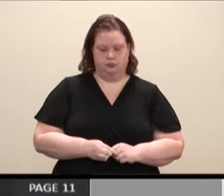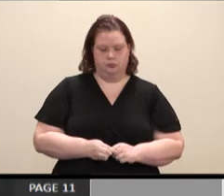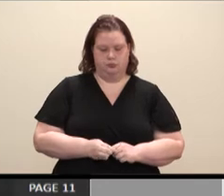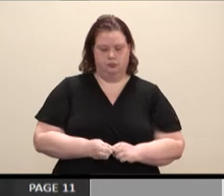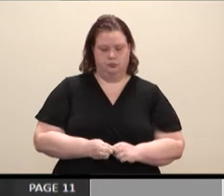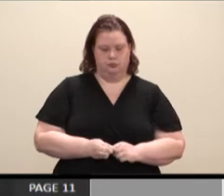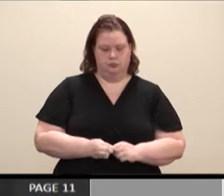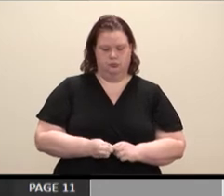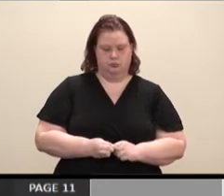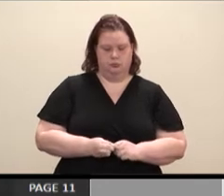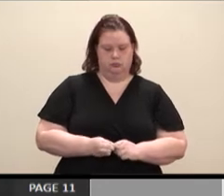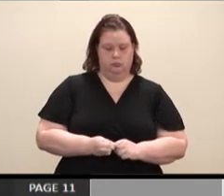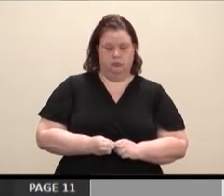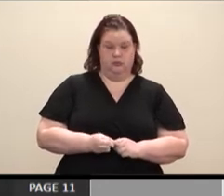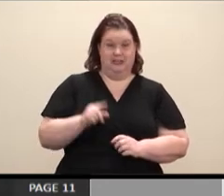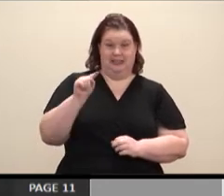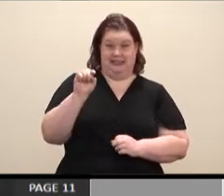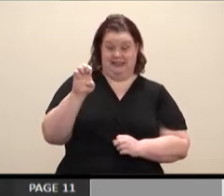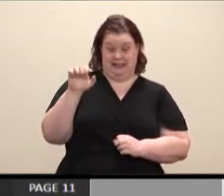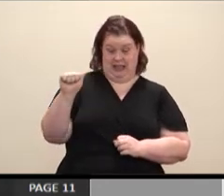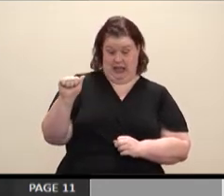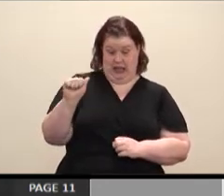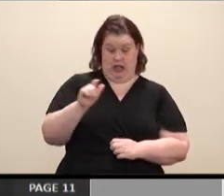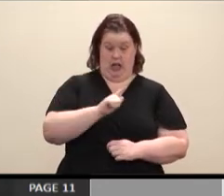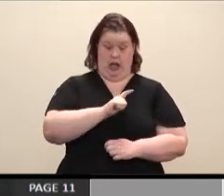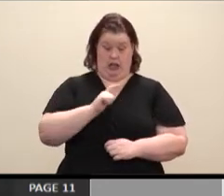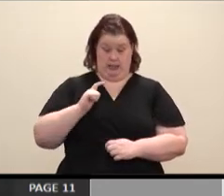The legislative planning estimate from TEA was